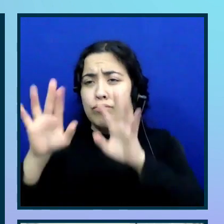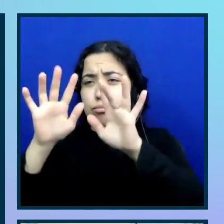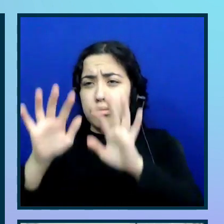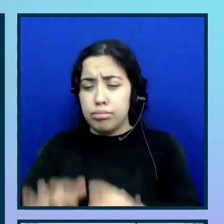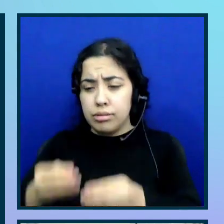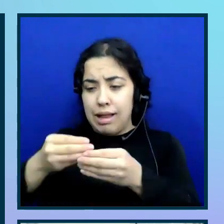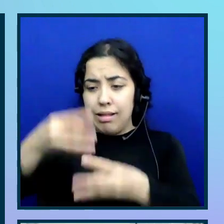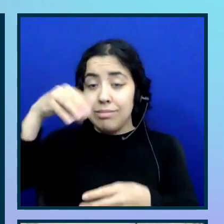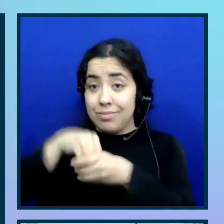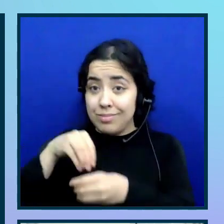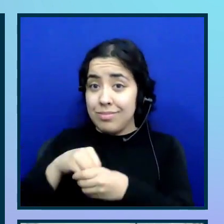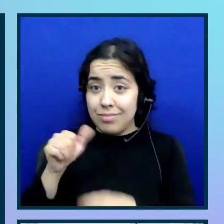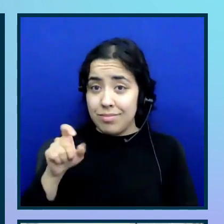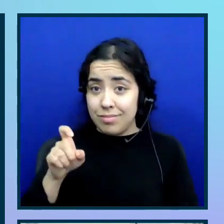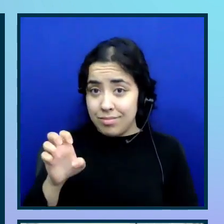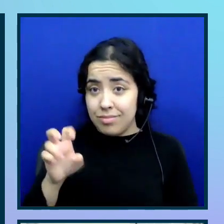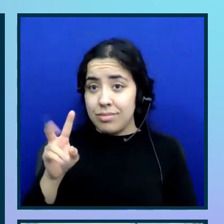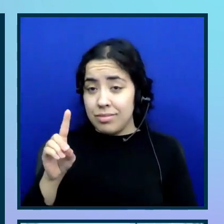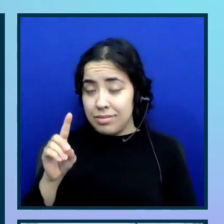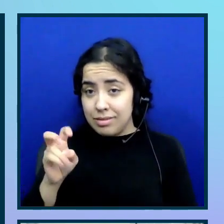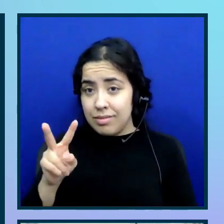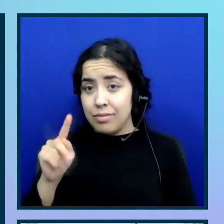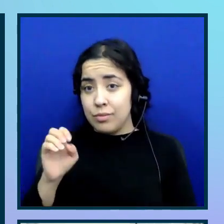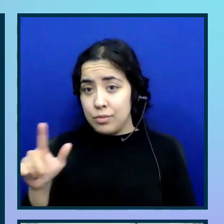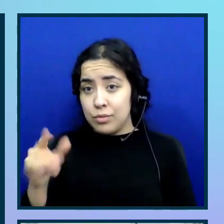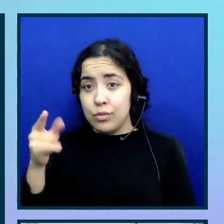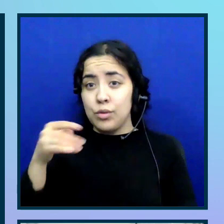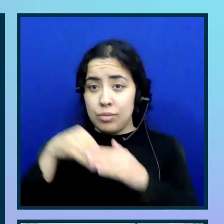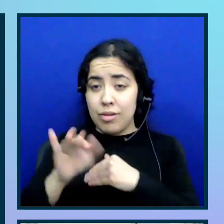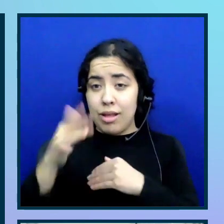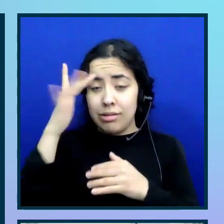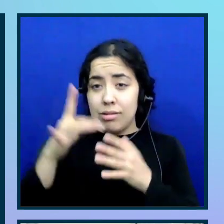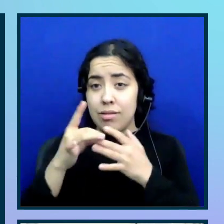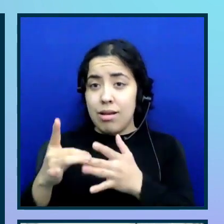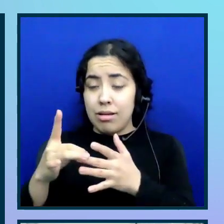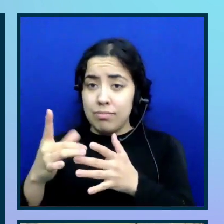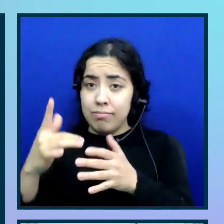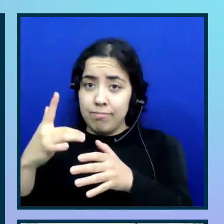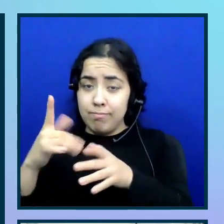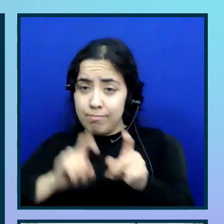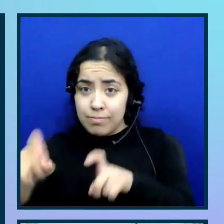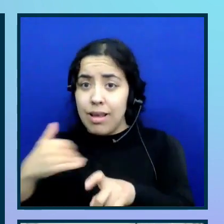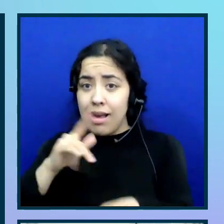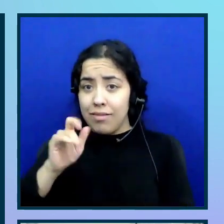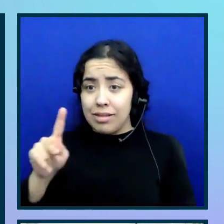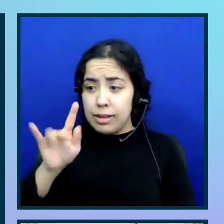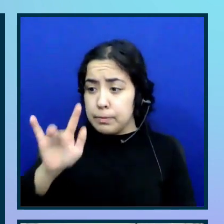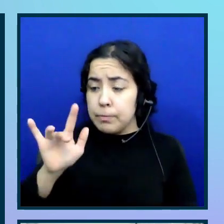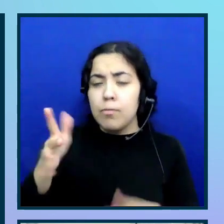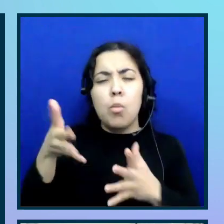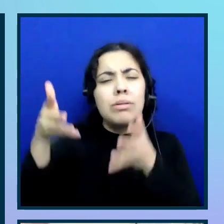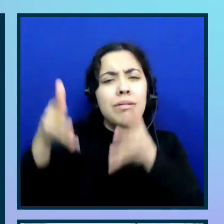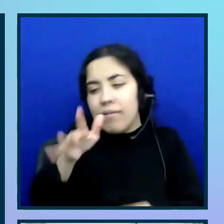inside ACTS Dev Tools, when you get into the intelligent guided test, there is a link that says what's left to